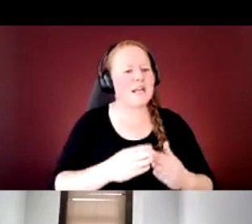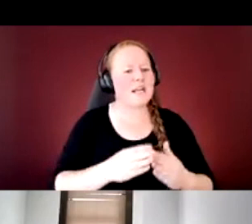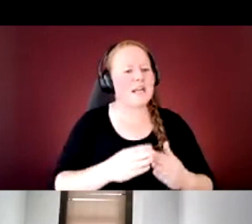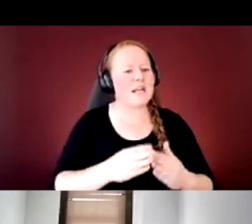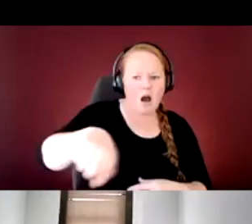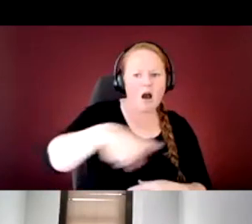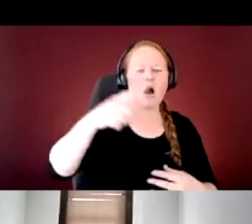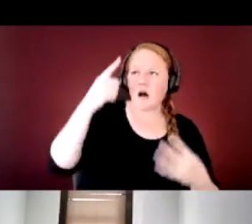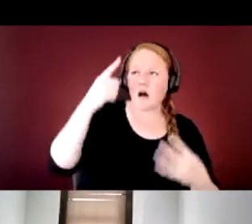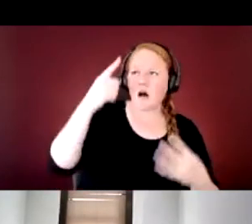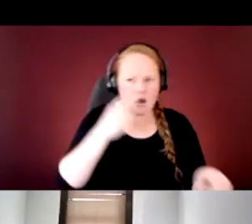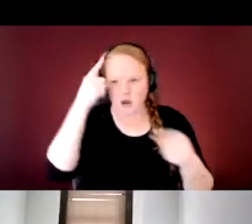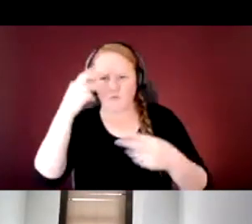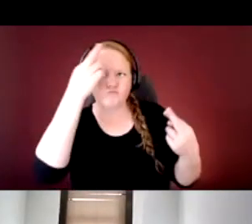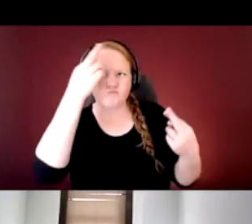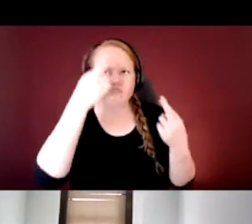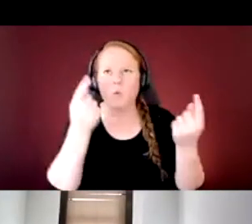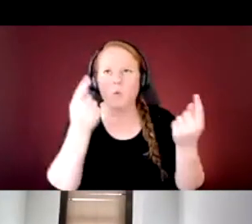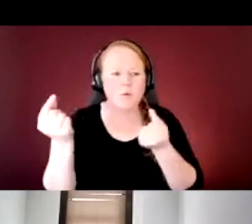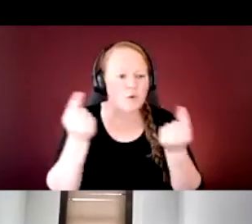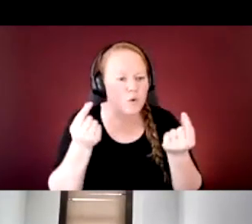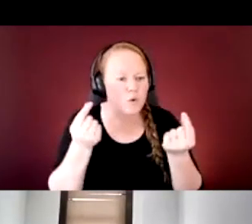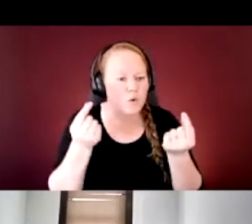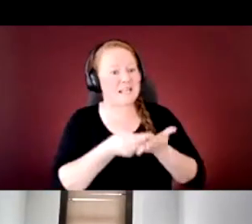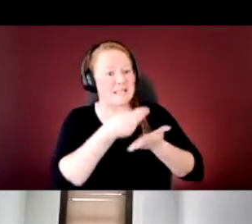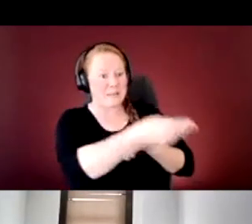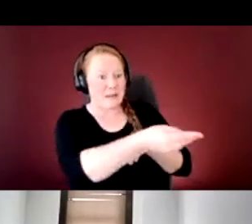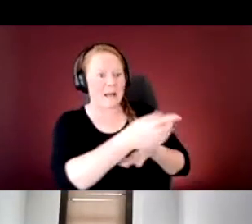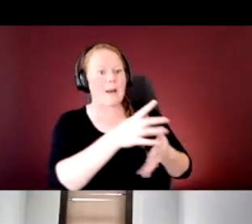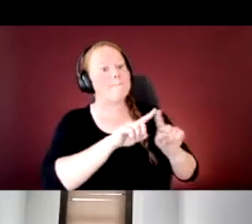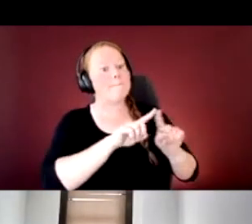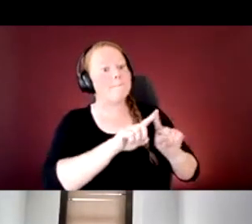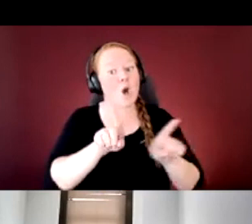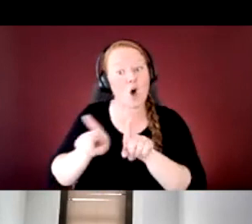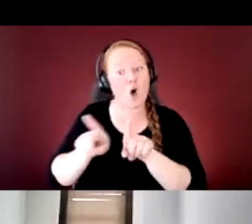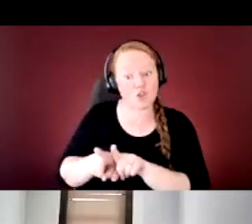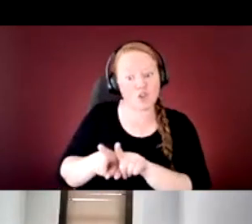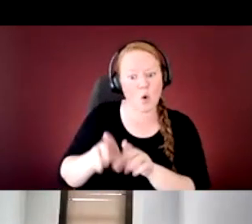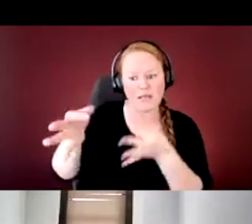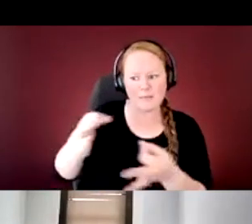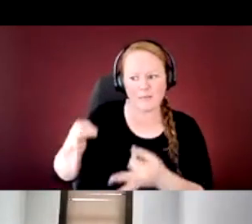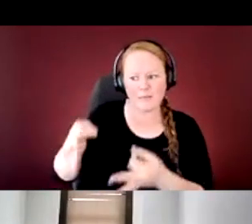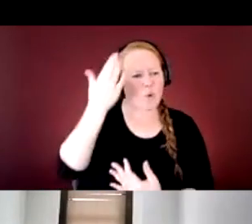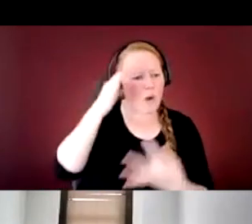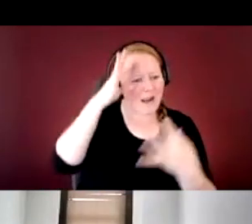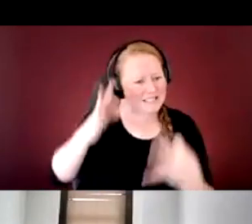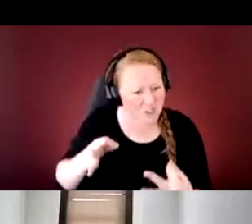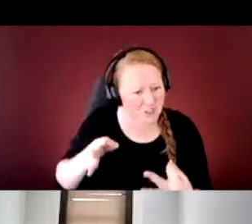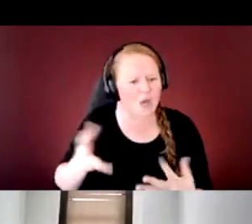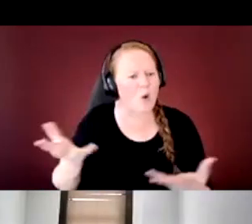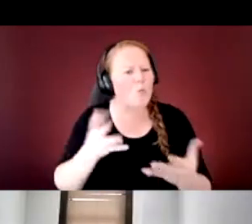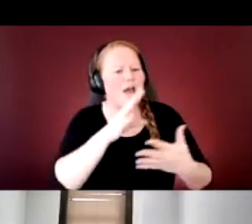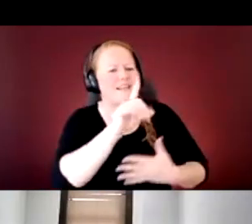only recommends spending levels, but also explains why decisions were made, what data and public input was used to shape these decisions, and